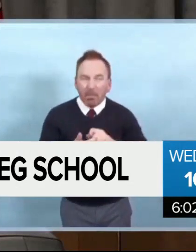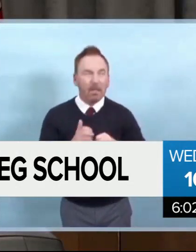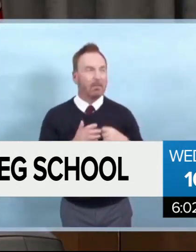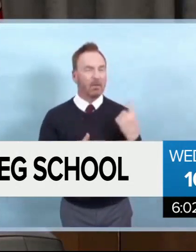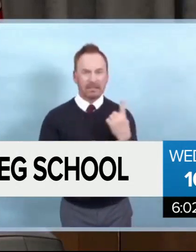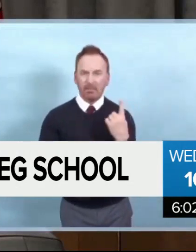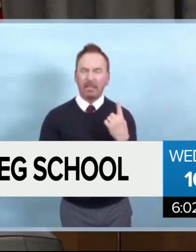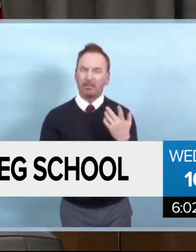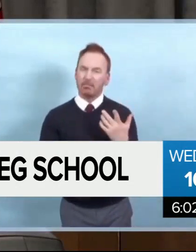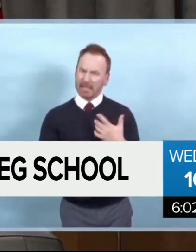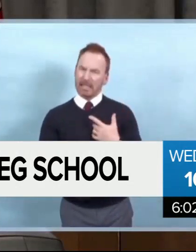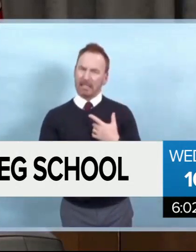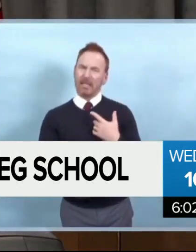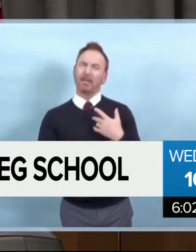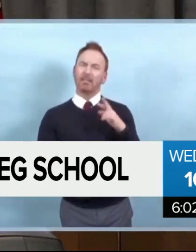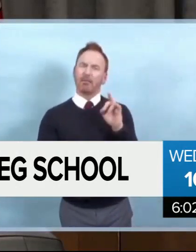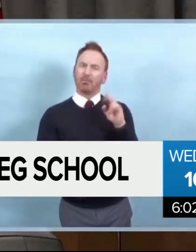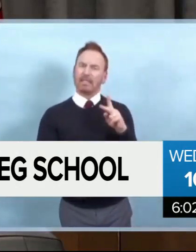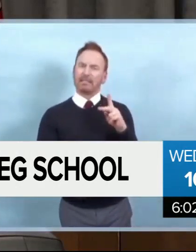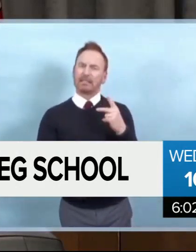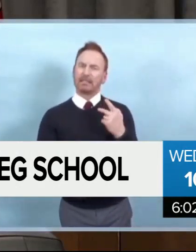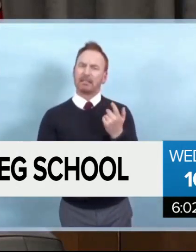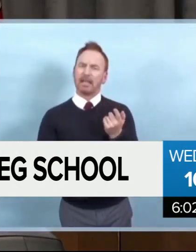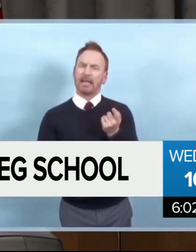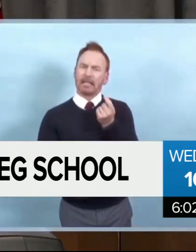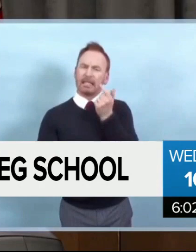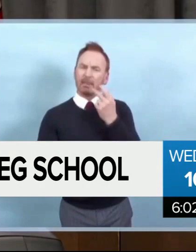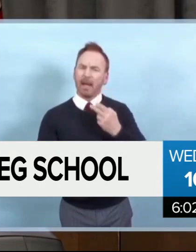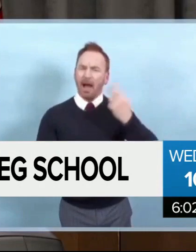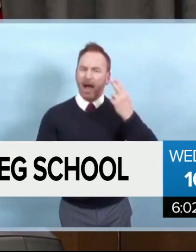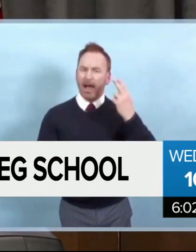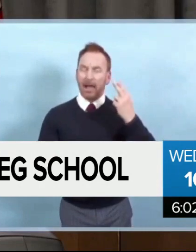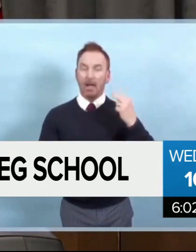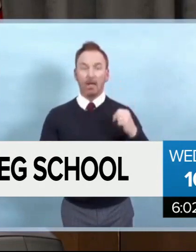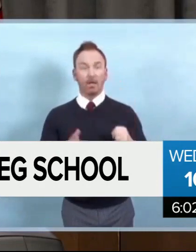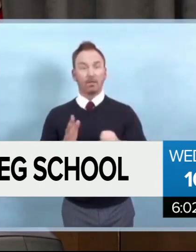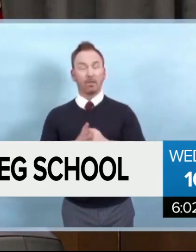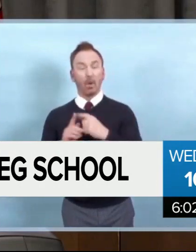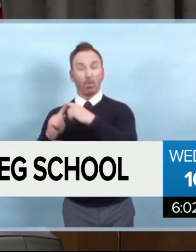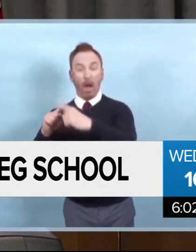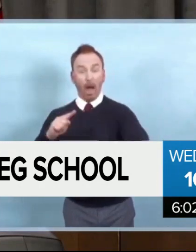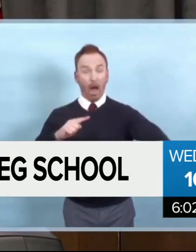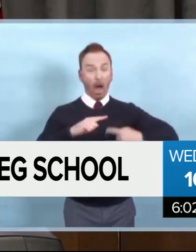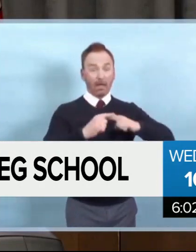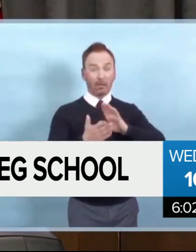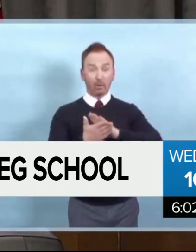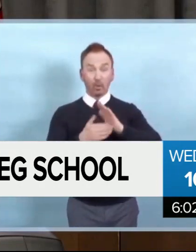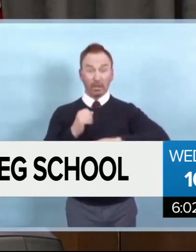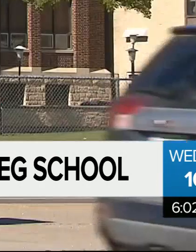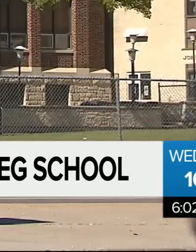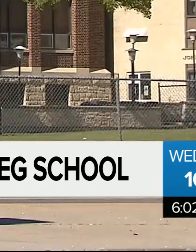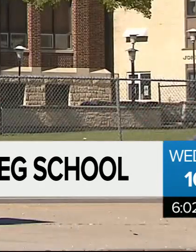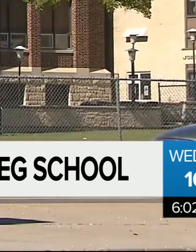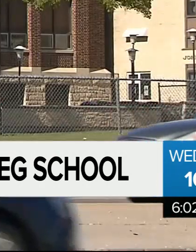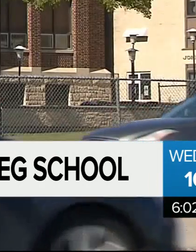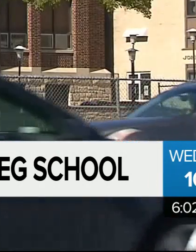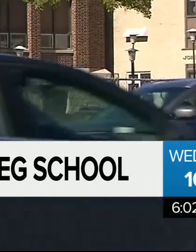beginning of a school year never goes entirely smoothly. There are often challenges that have to be worked through, more this year than most,